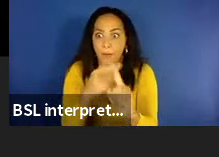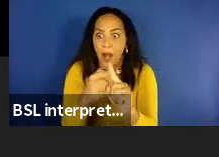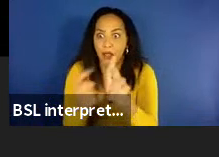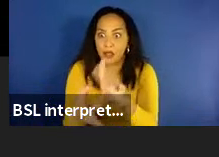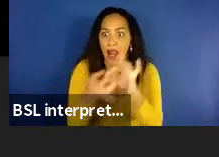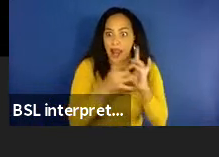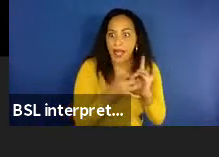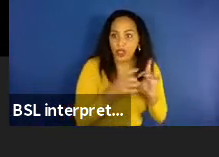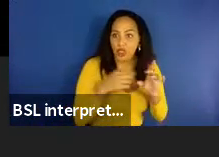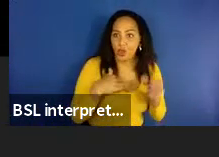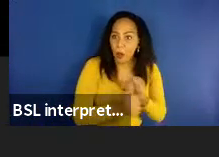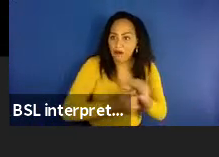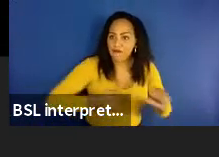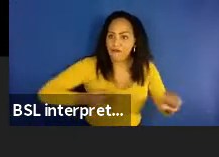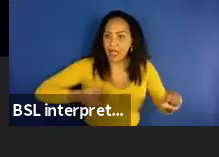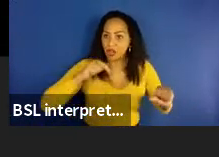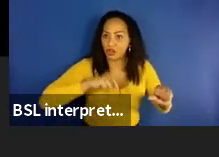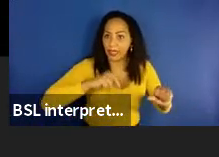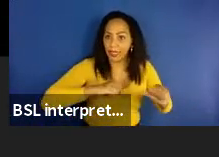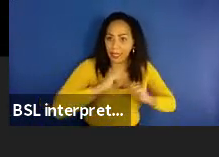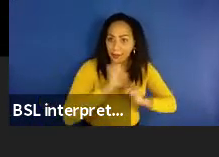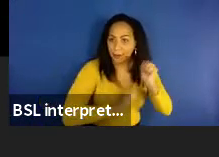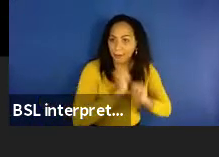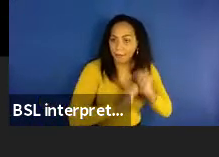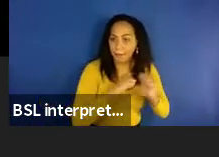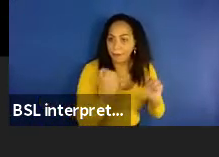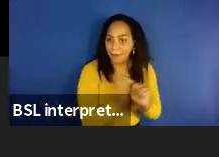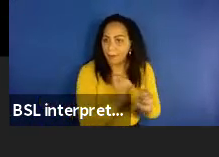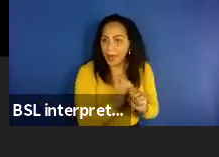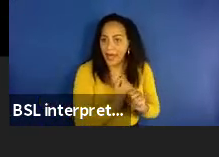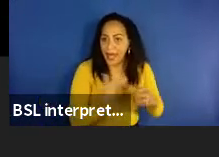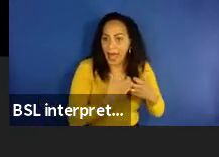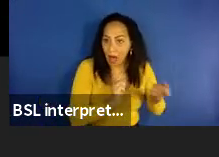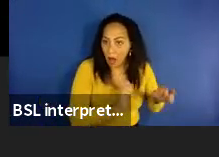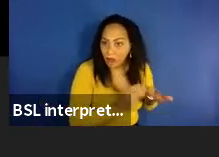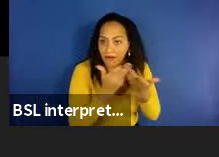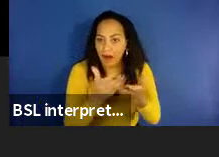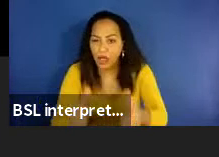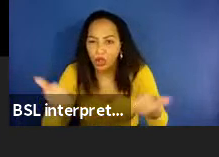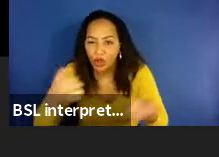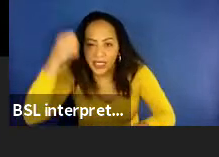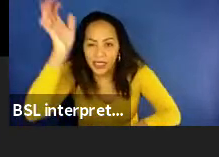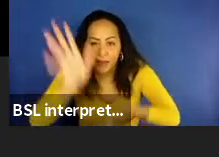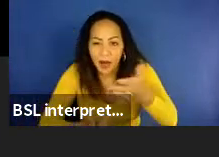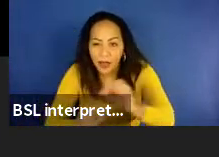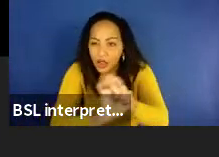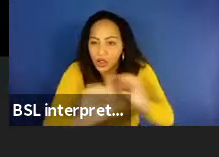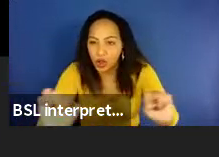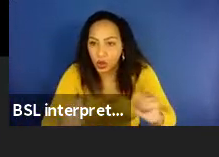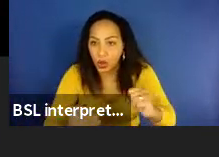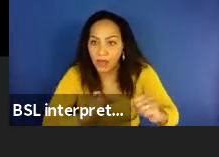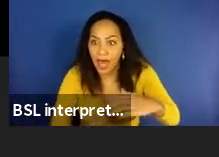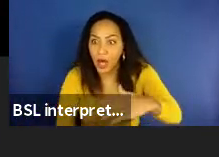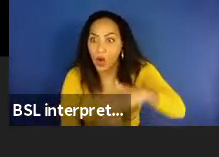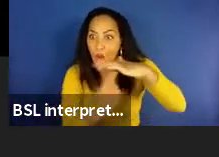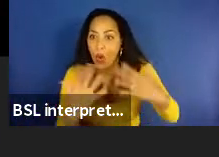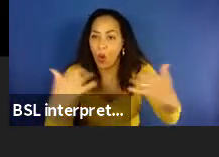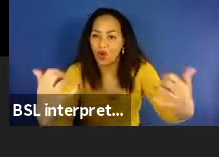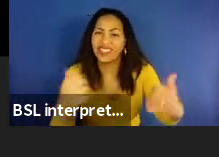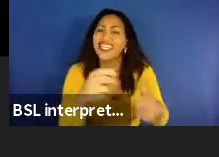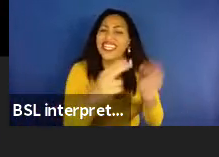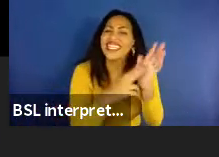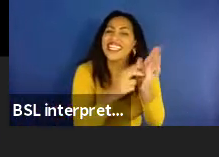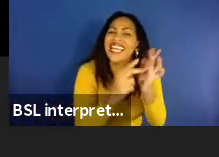and provide great products and experiences to their core audience. So I think Nintendo is a great example of a brand that